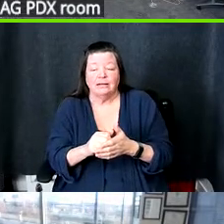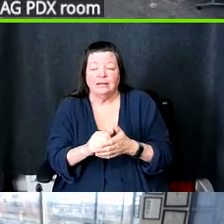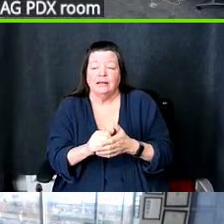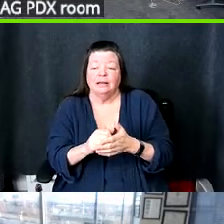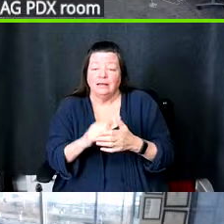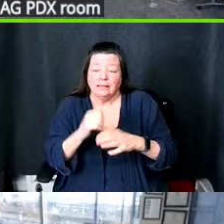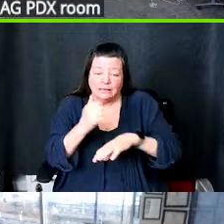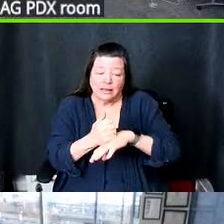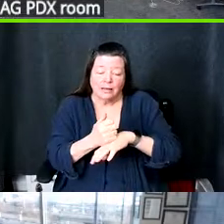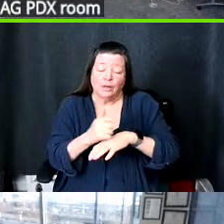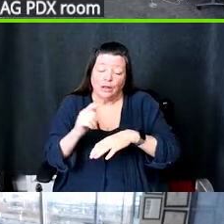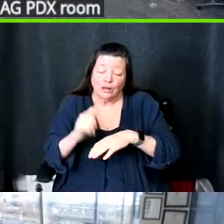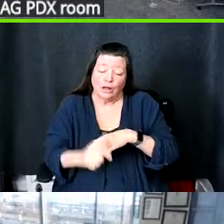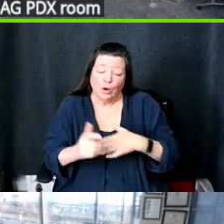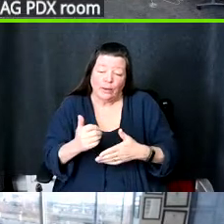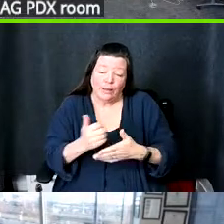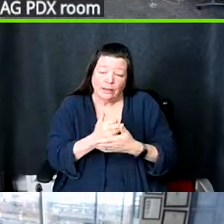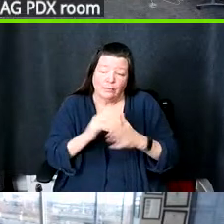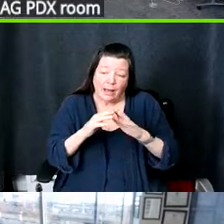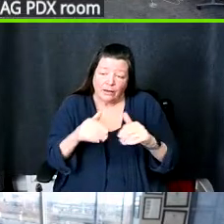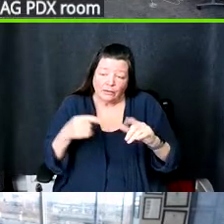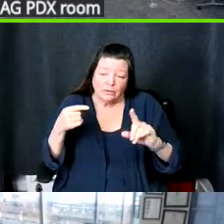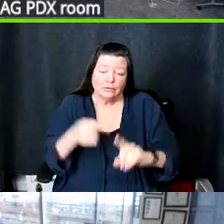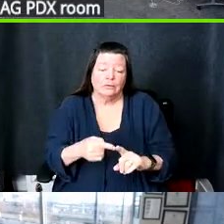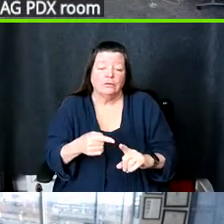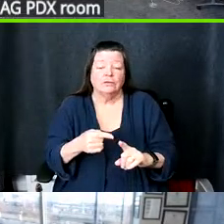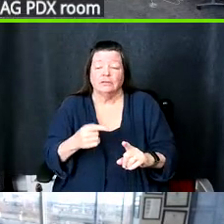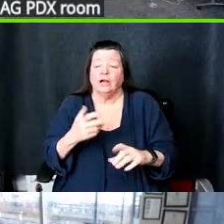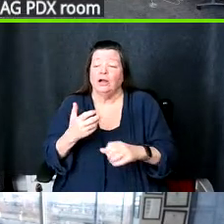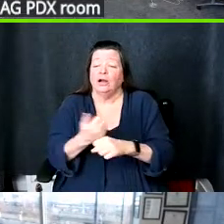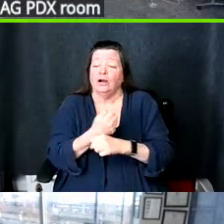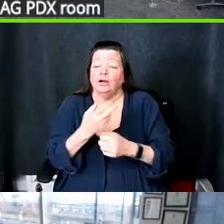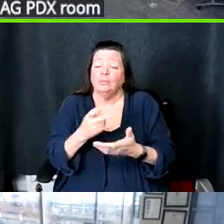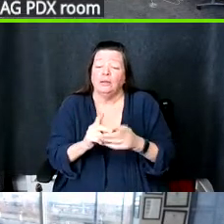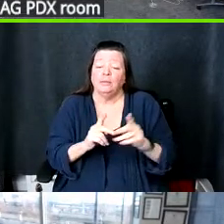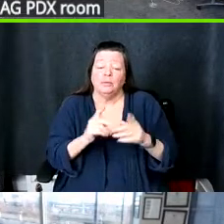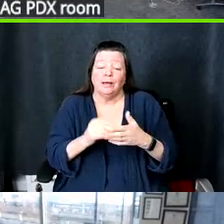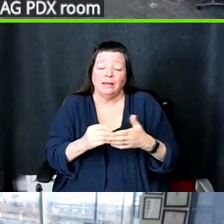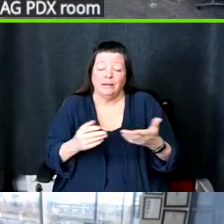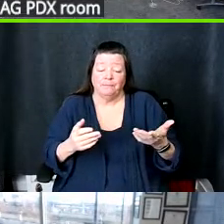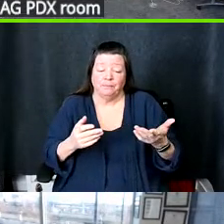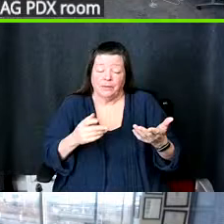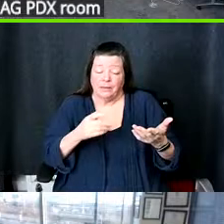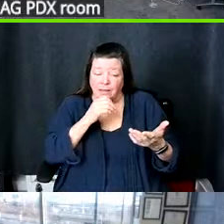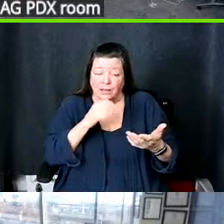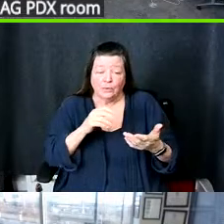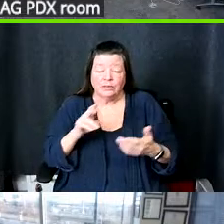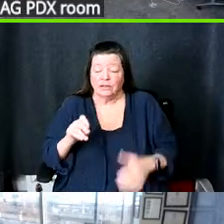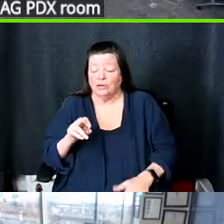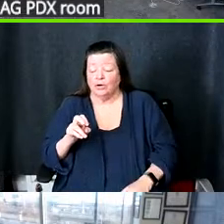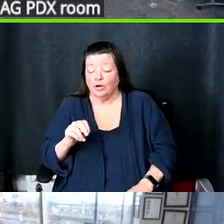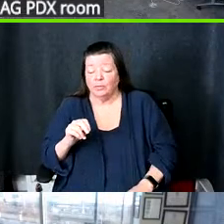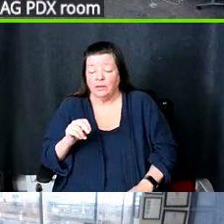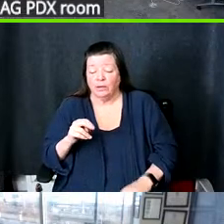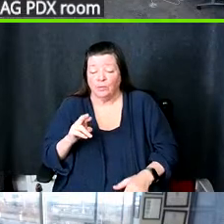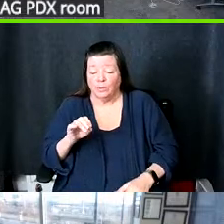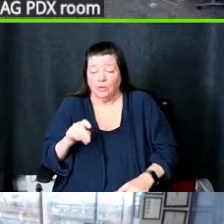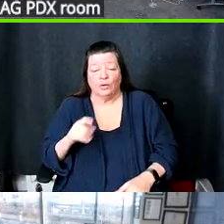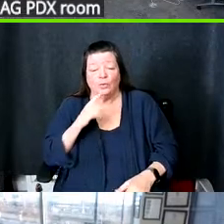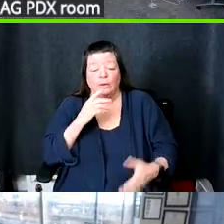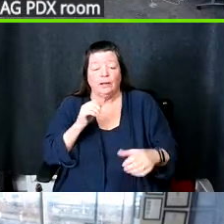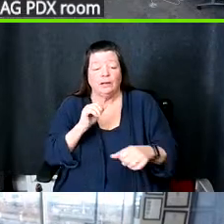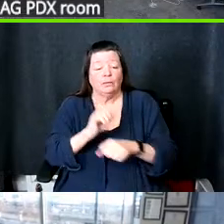goals, make people money, do that. Bridgeton was developed to an urban renewal district. We were through the yellow line that did light